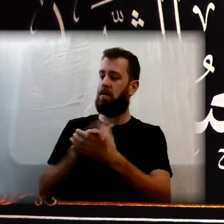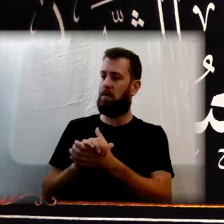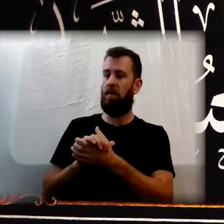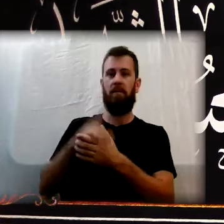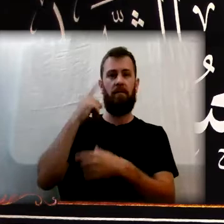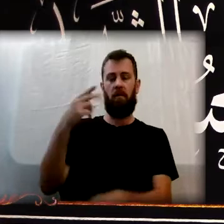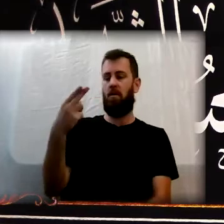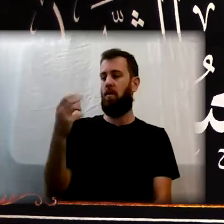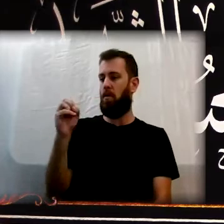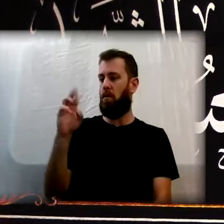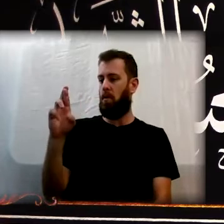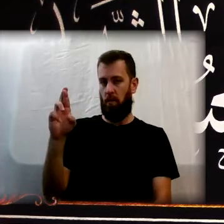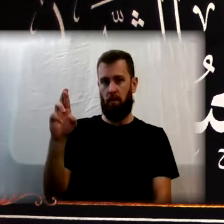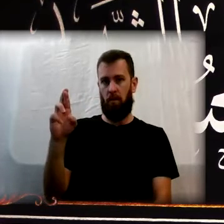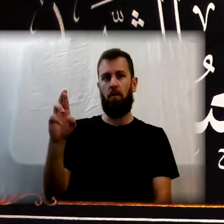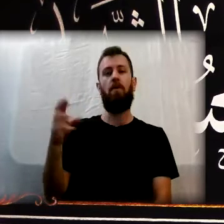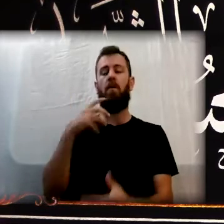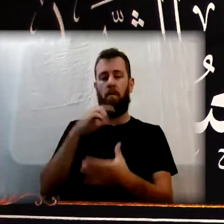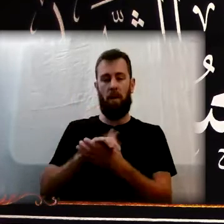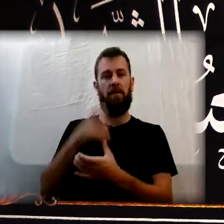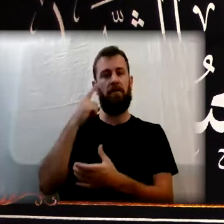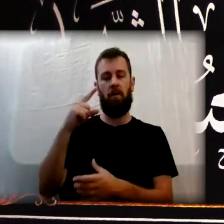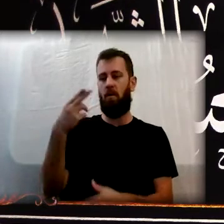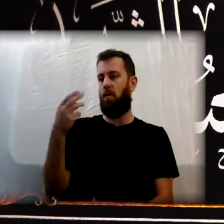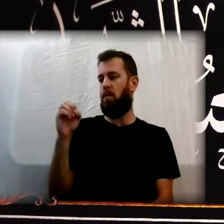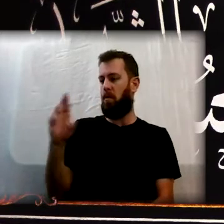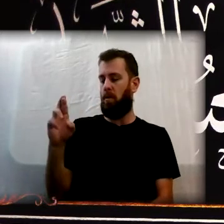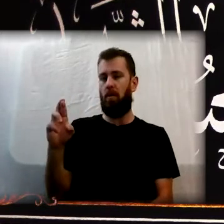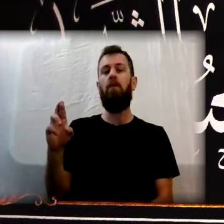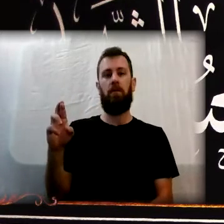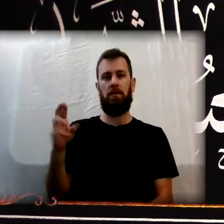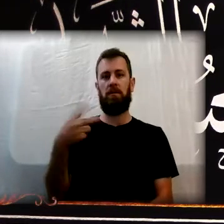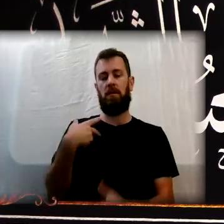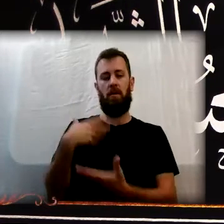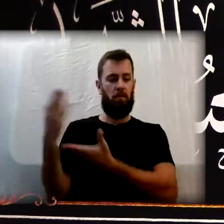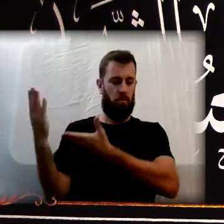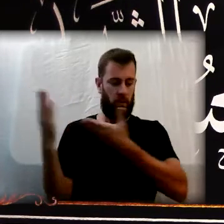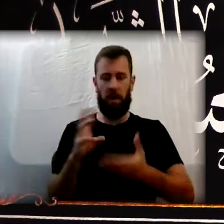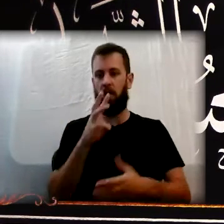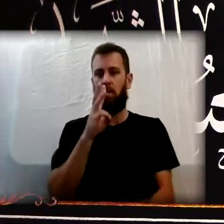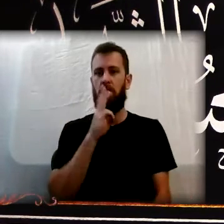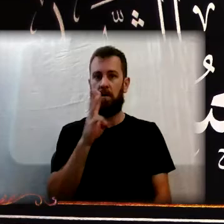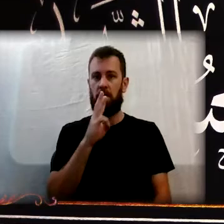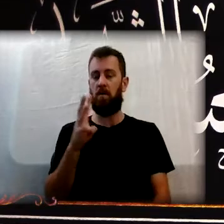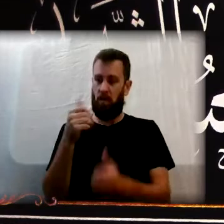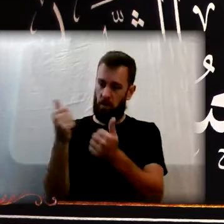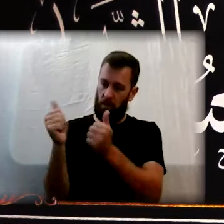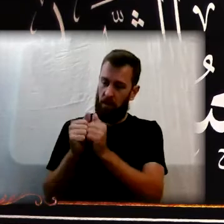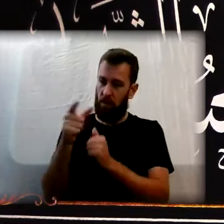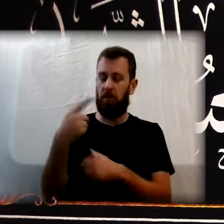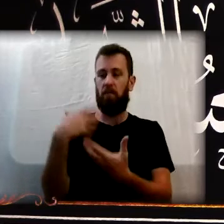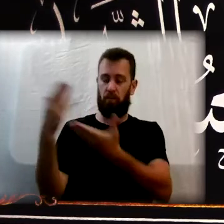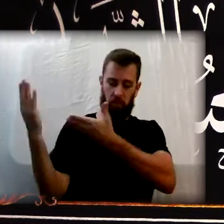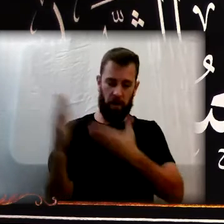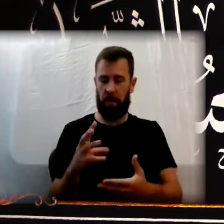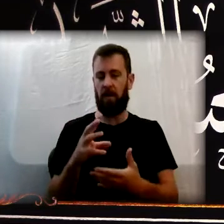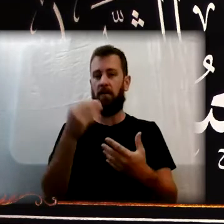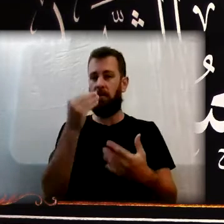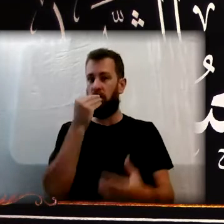of Hur. The wife of Hur has come. She has brought with her water. She has brought with her